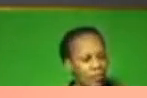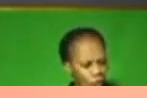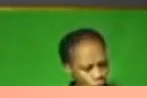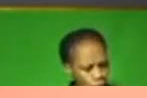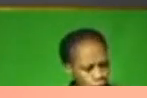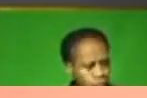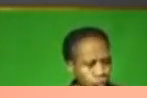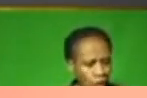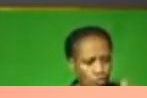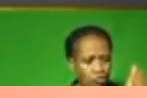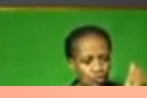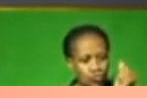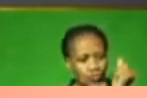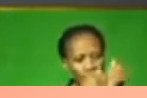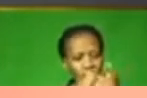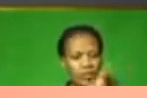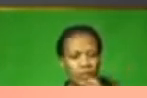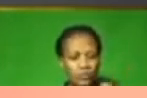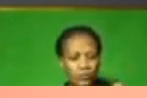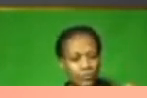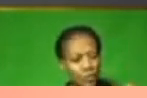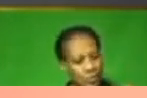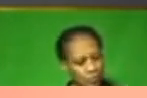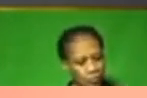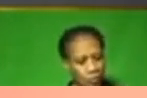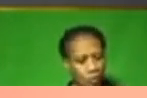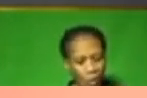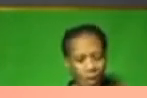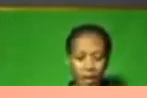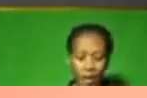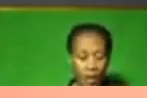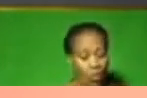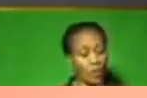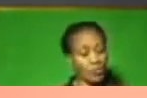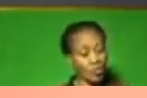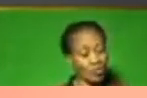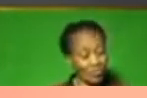structural transformation in our economy.